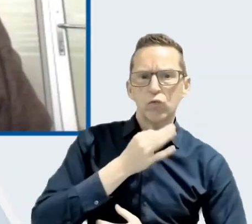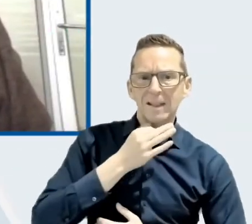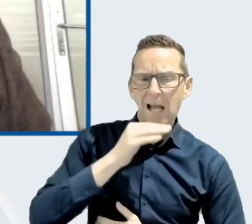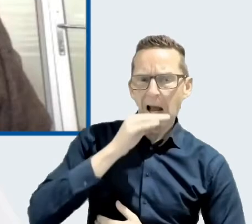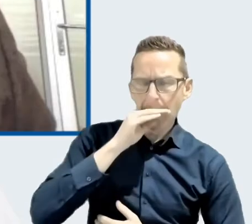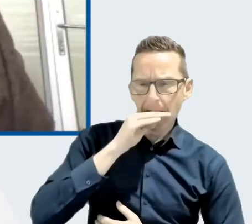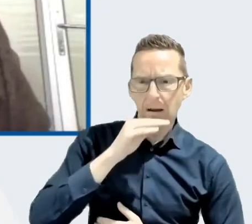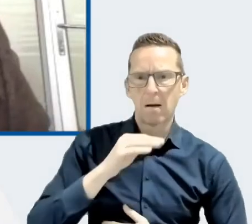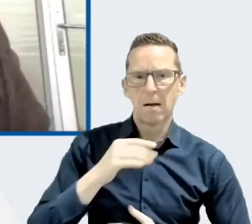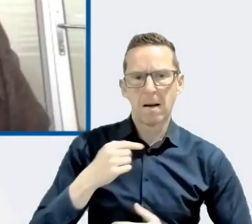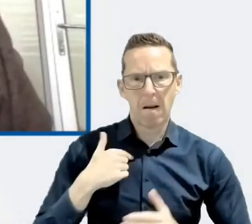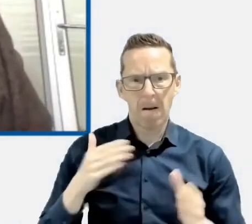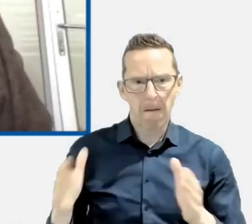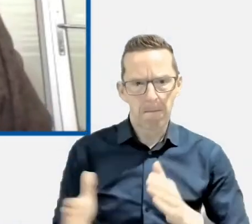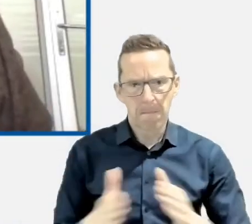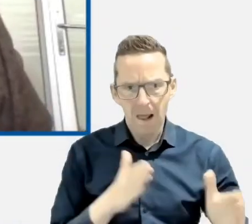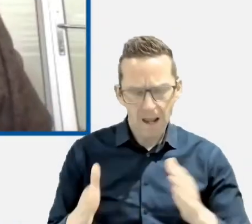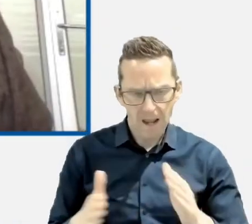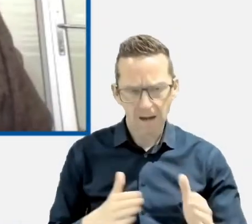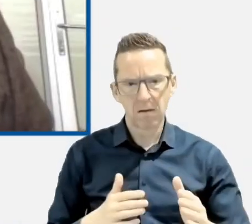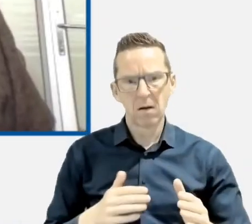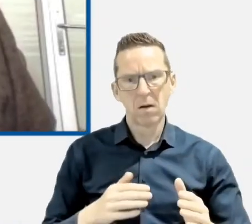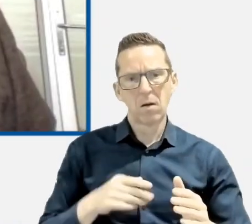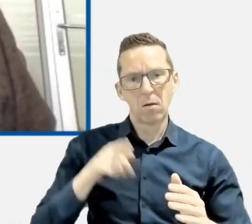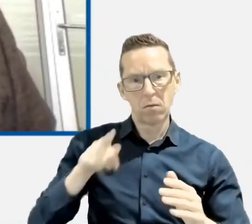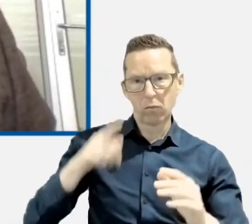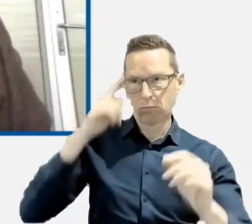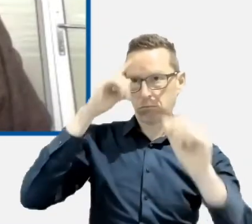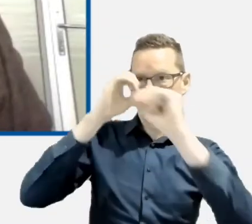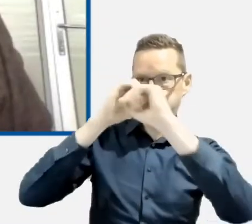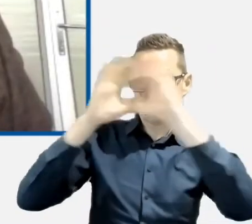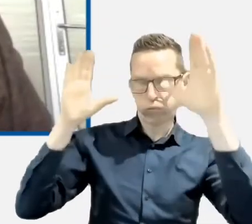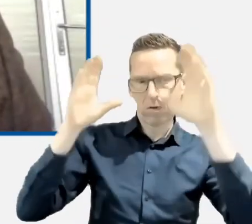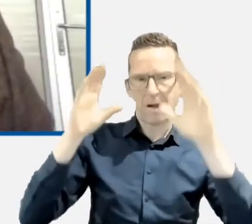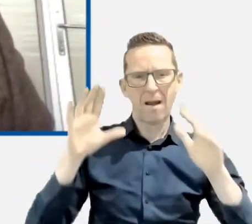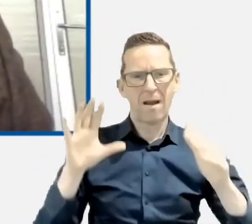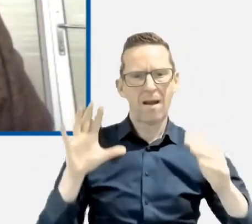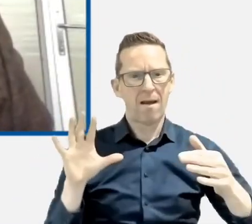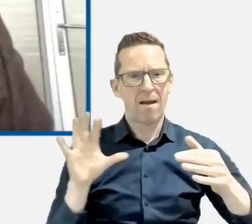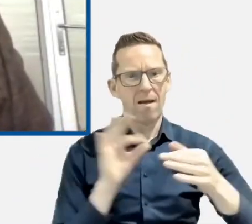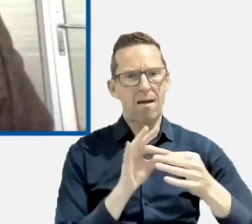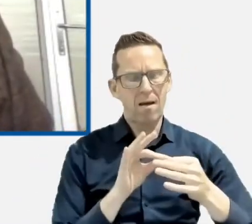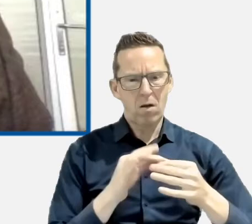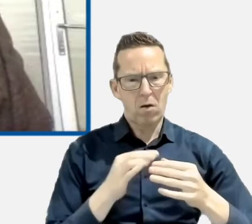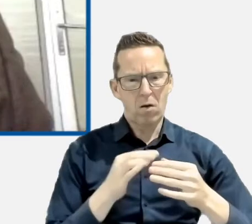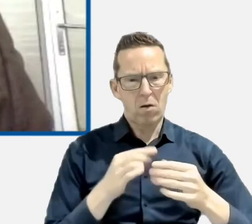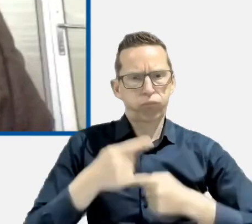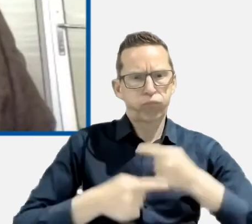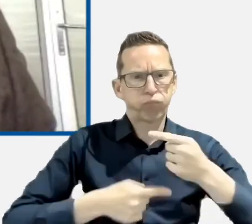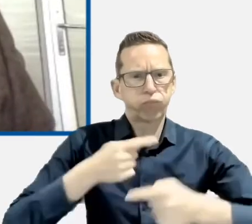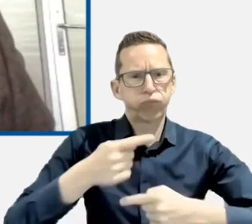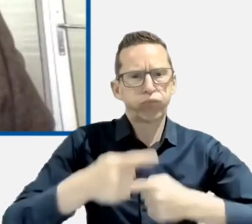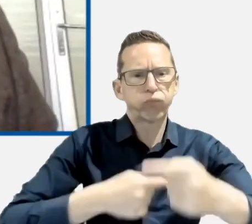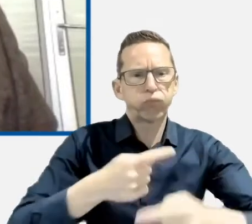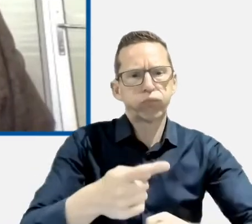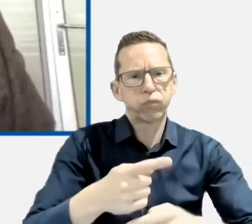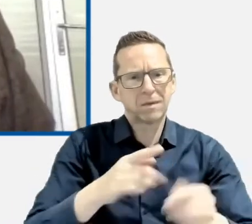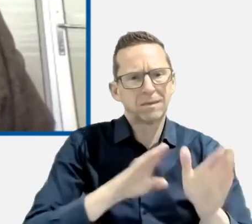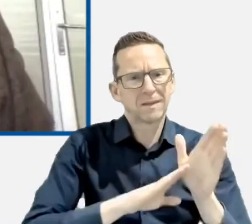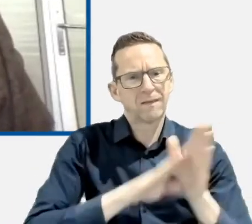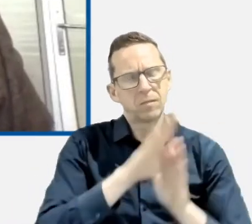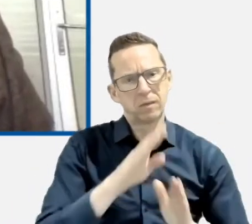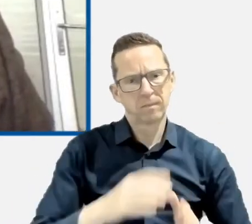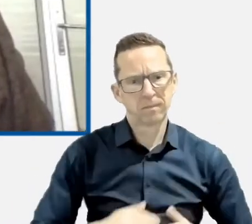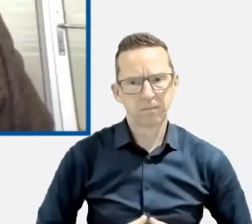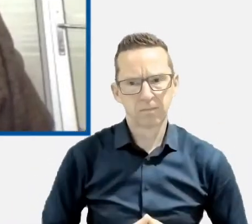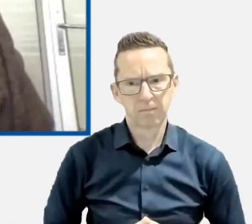to sustainable development, of which our approach, it ensures that we mainstream disaster risk reduction